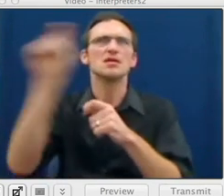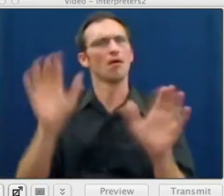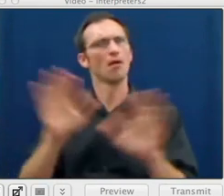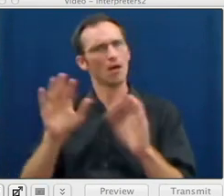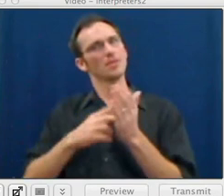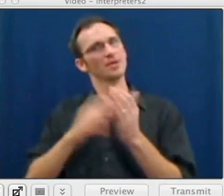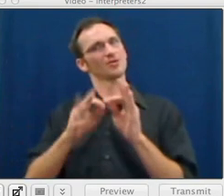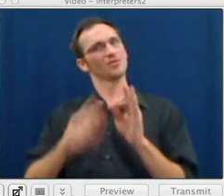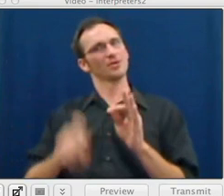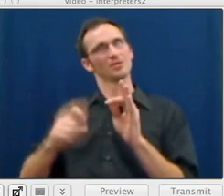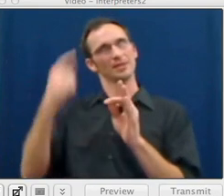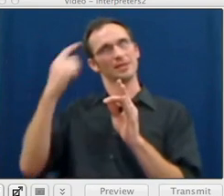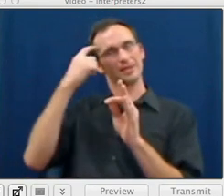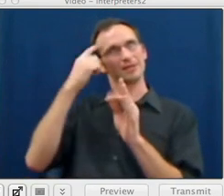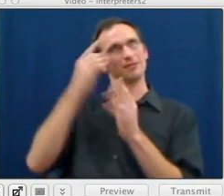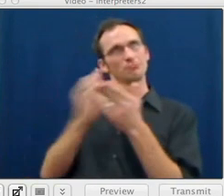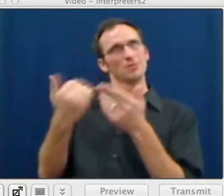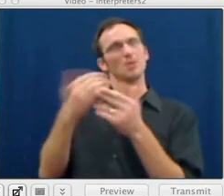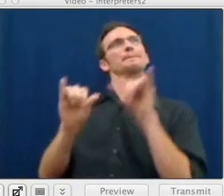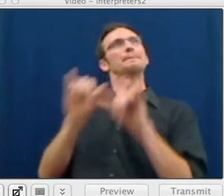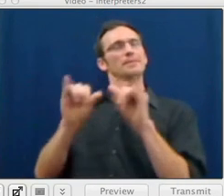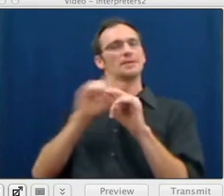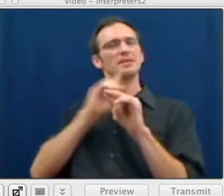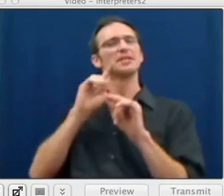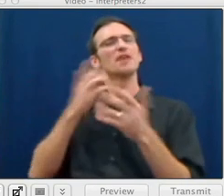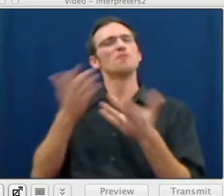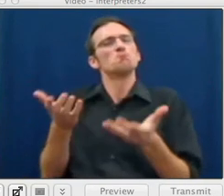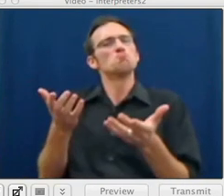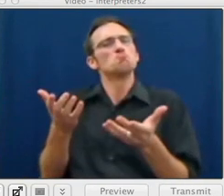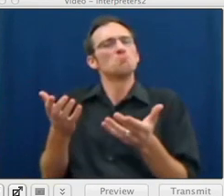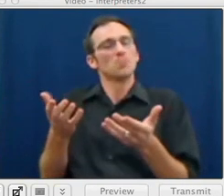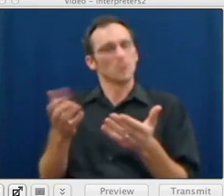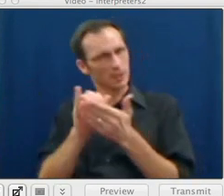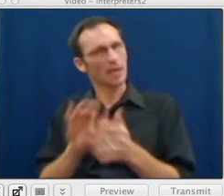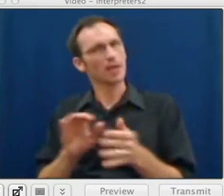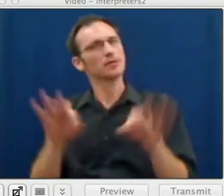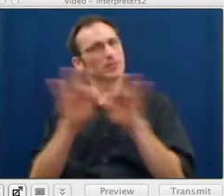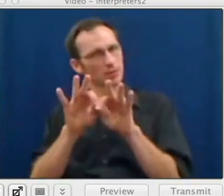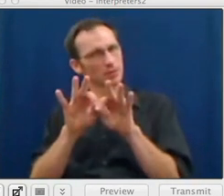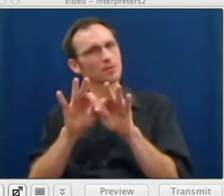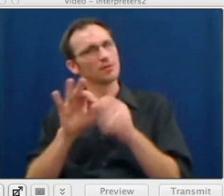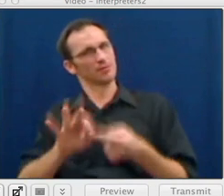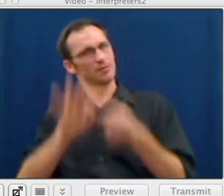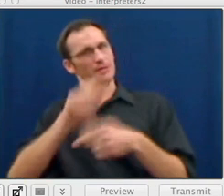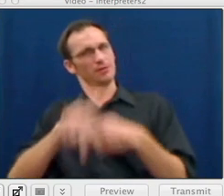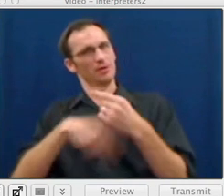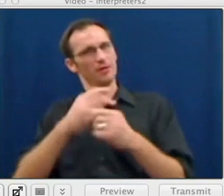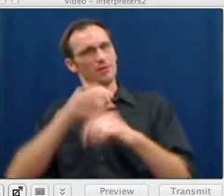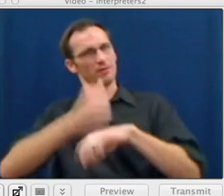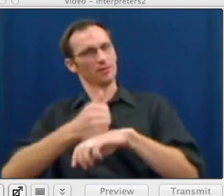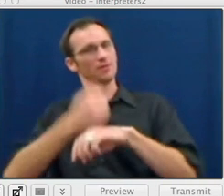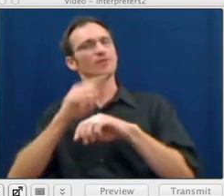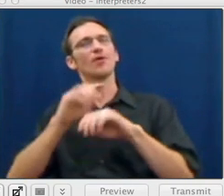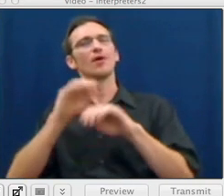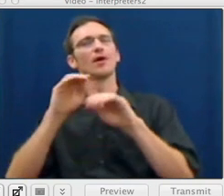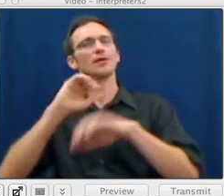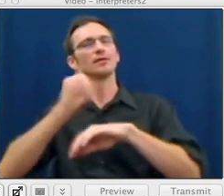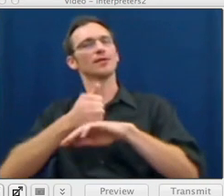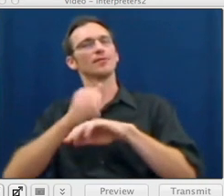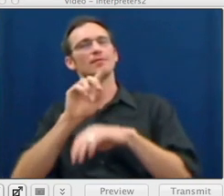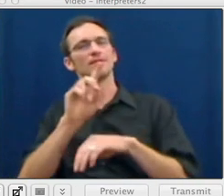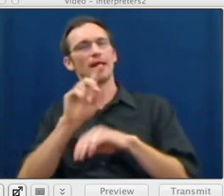decisions. So that's actually a unique way to build a demand constellation. Usually the way we build a demand constellation